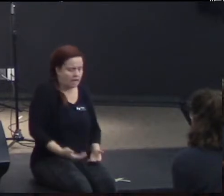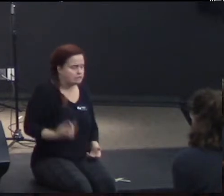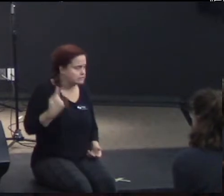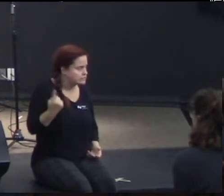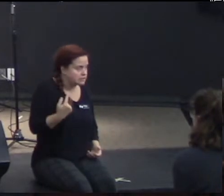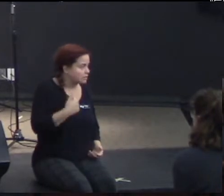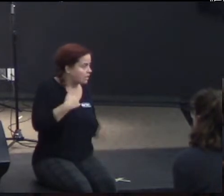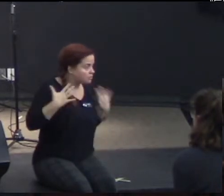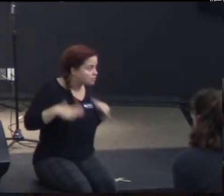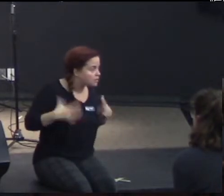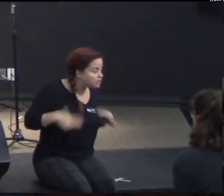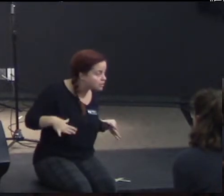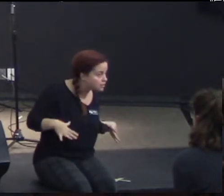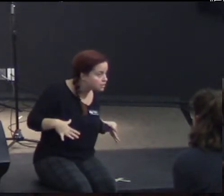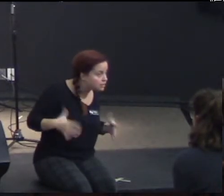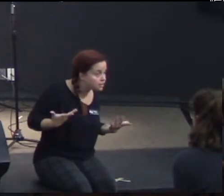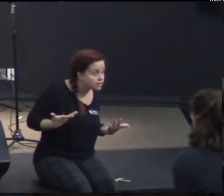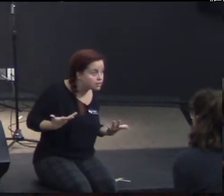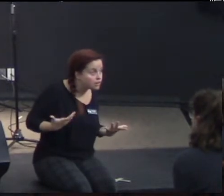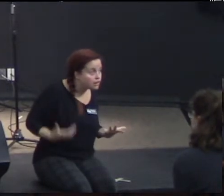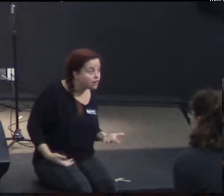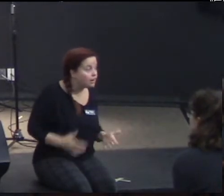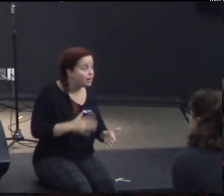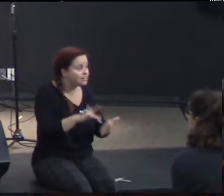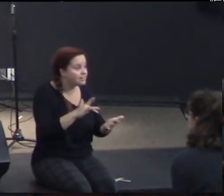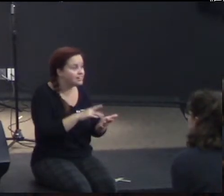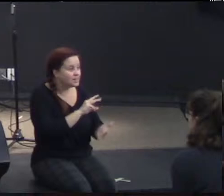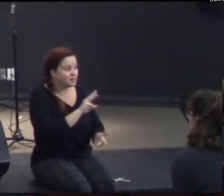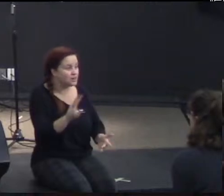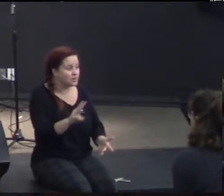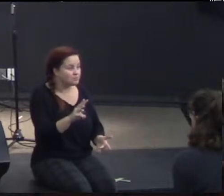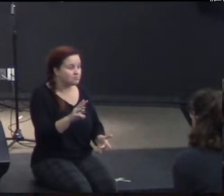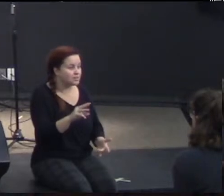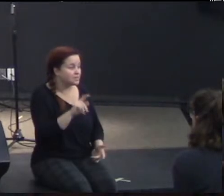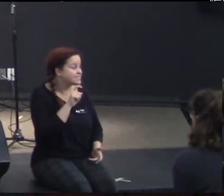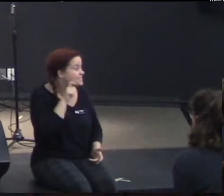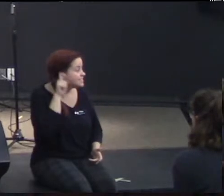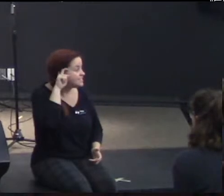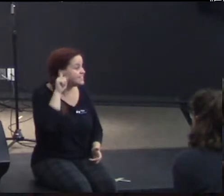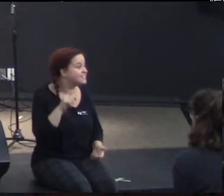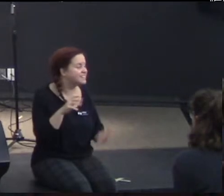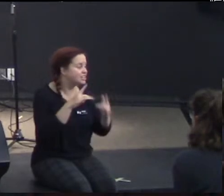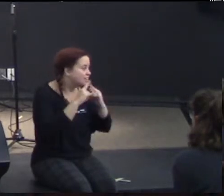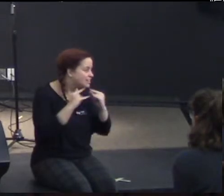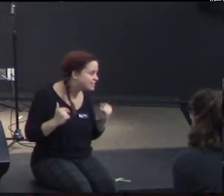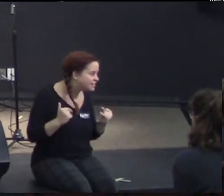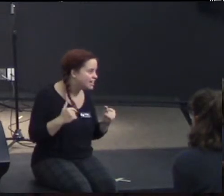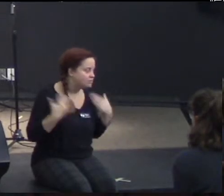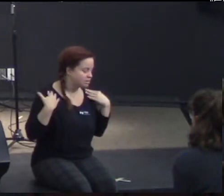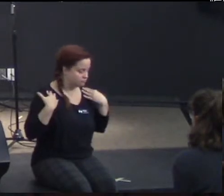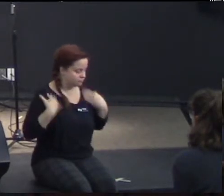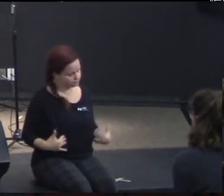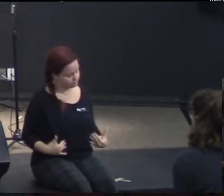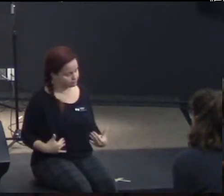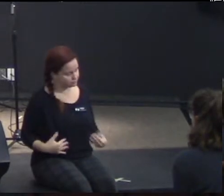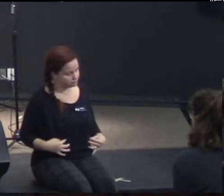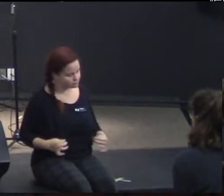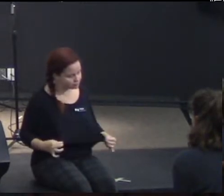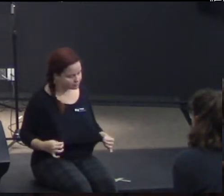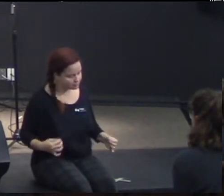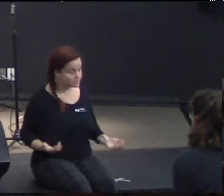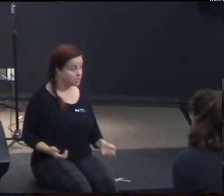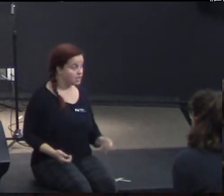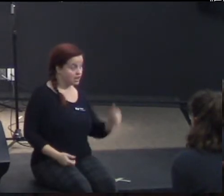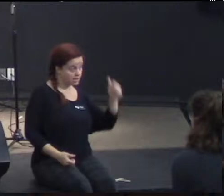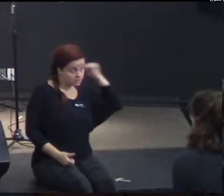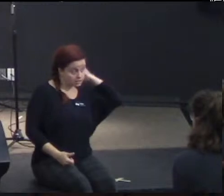I'm wearing a Midwest teen camp sweater. I'm like, this is about as... In fact, on the back, it